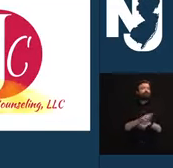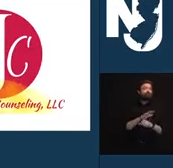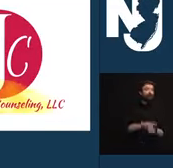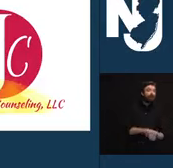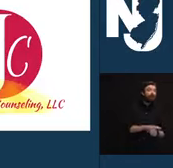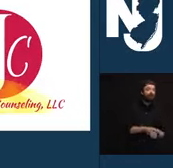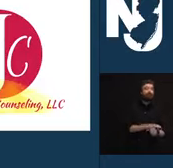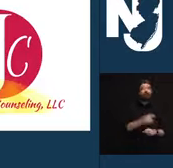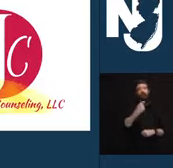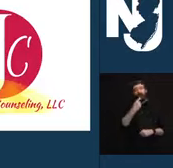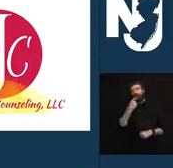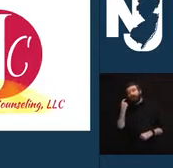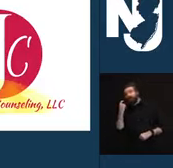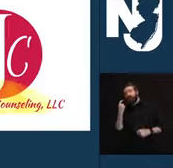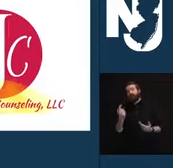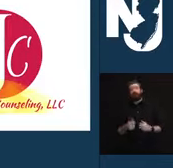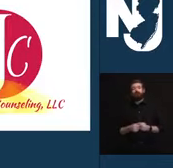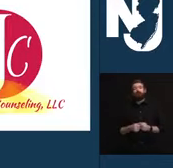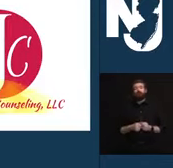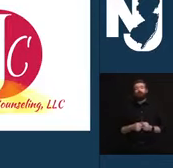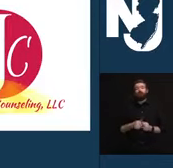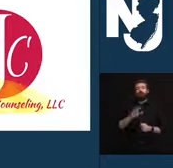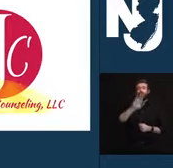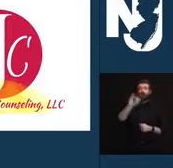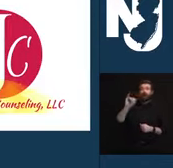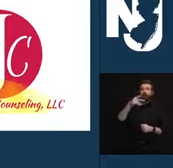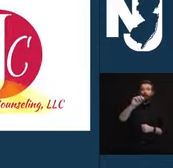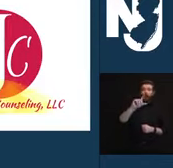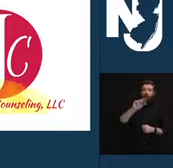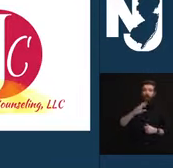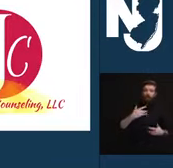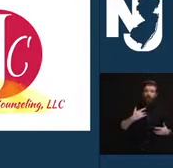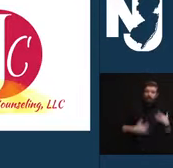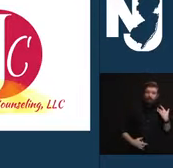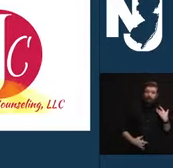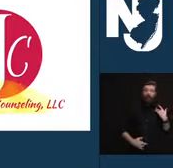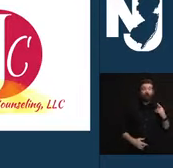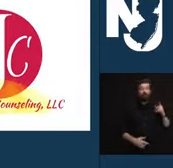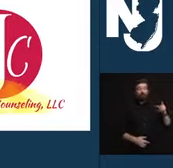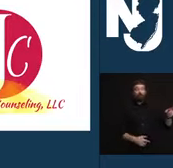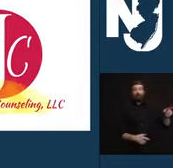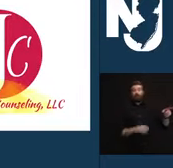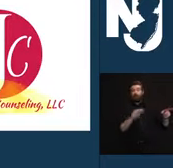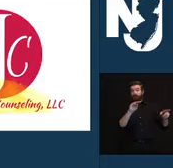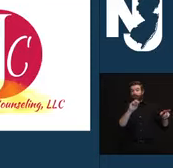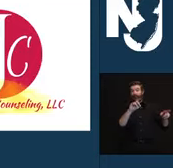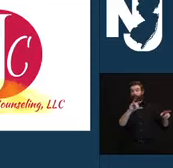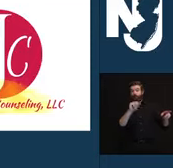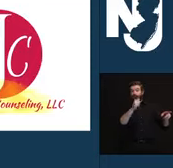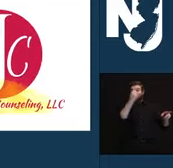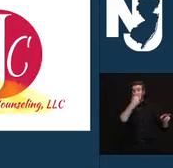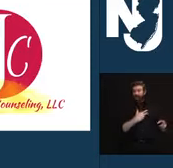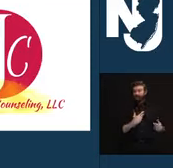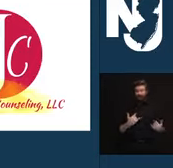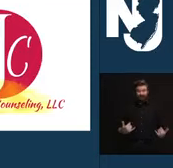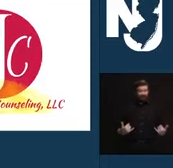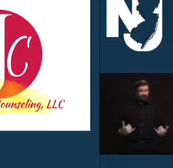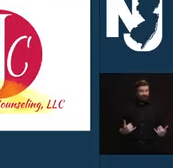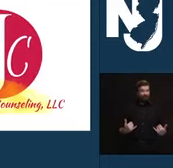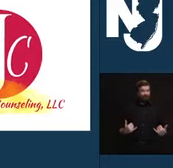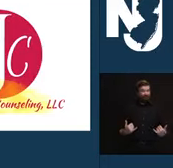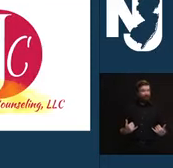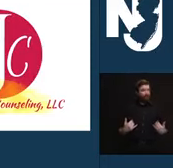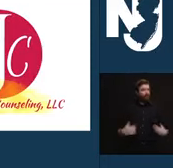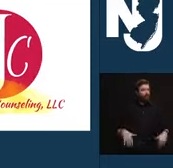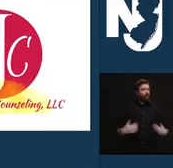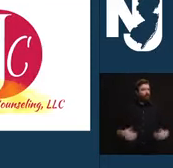bipolar disease, whatever it might be. She made the point that what's made this period so tough on everybody is everybody,